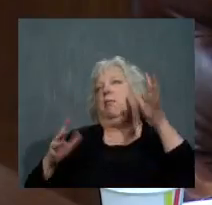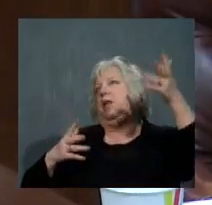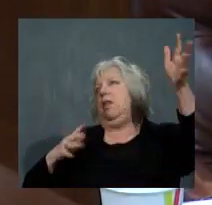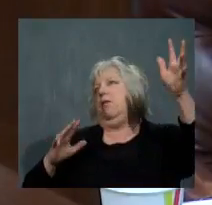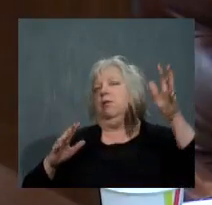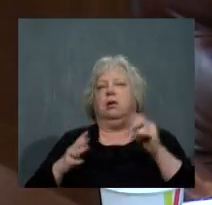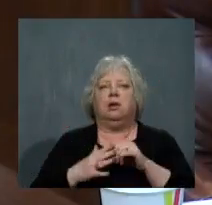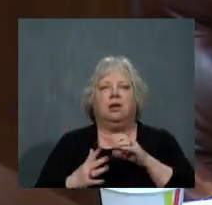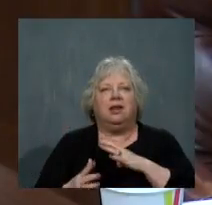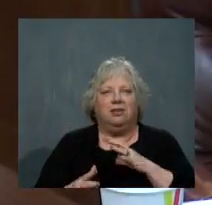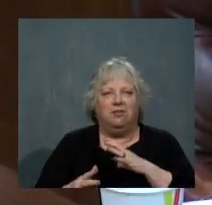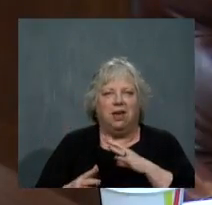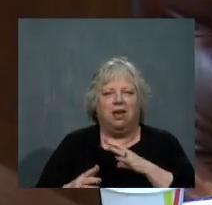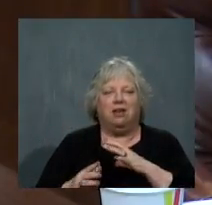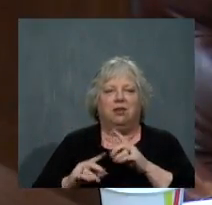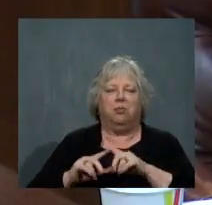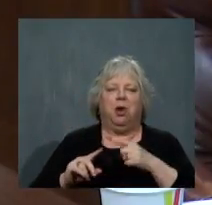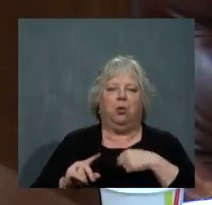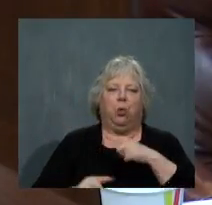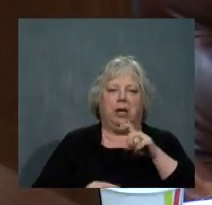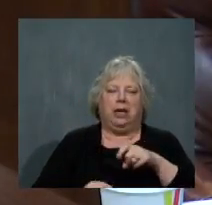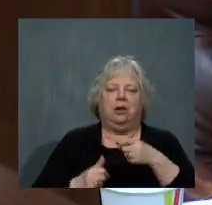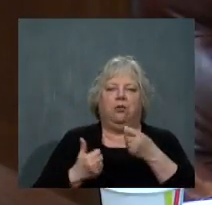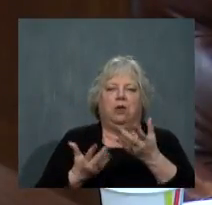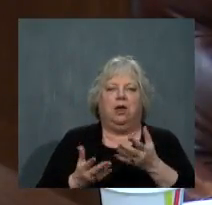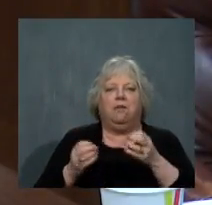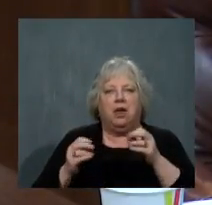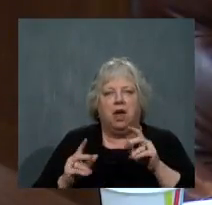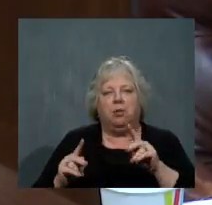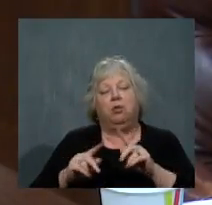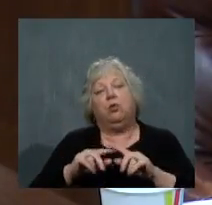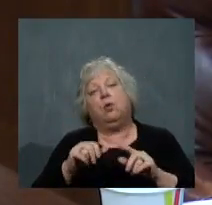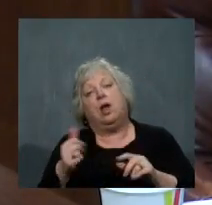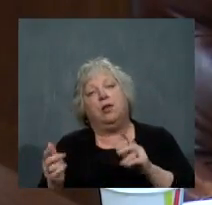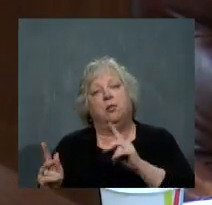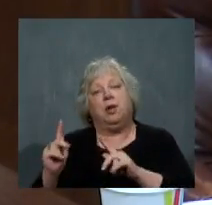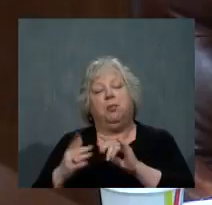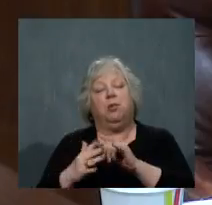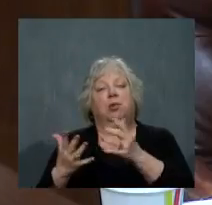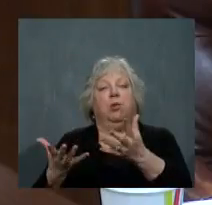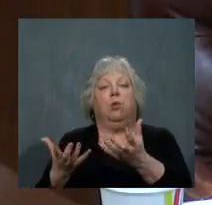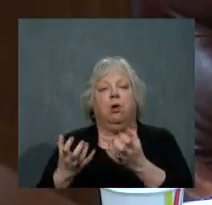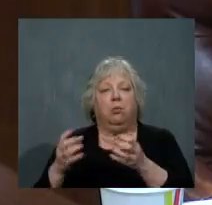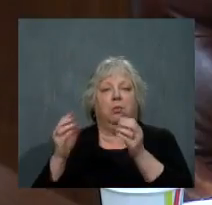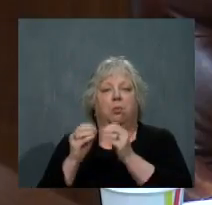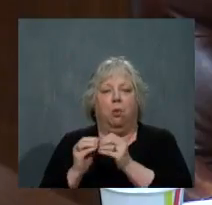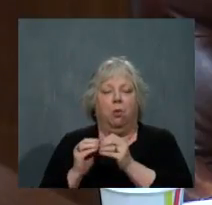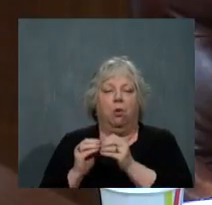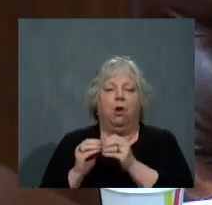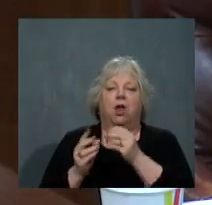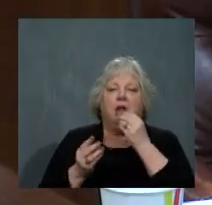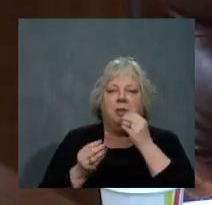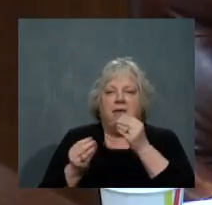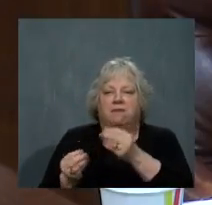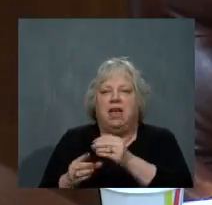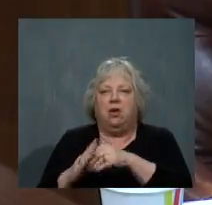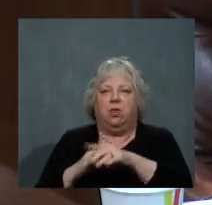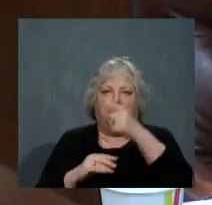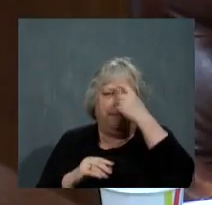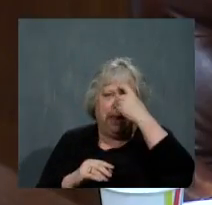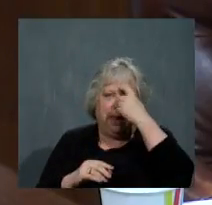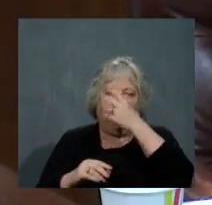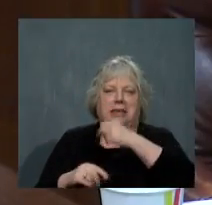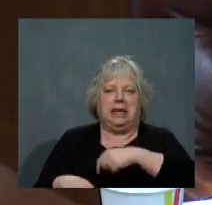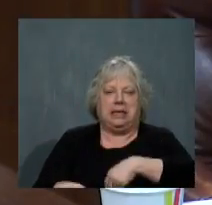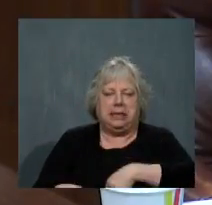That's fine. But we need to give the opportunity to people who want more than that to be fed with their minds and their